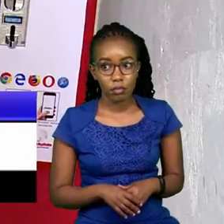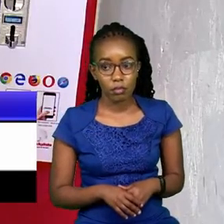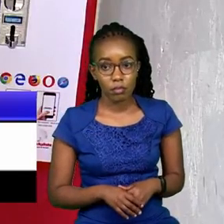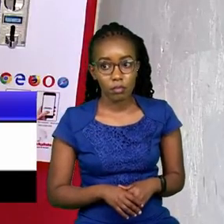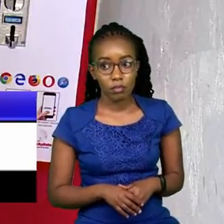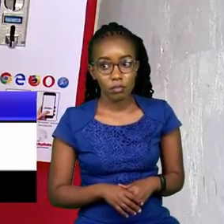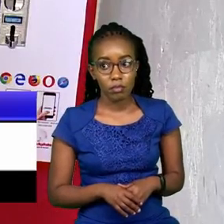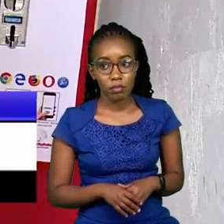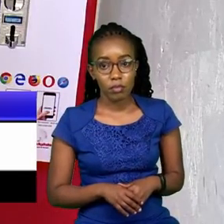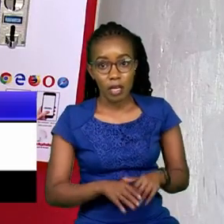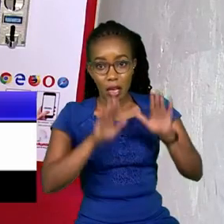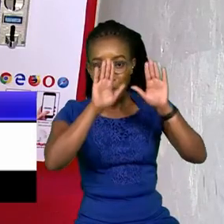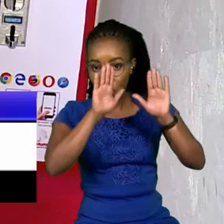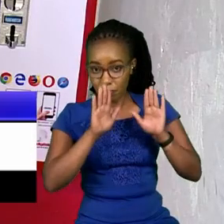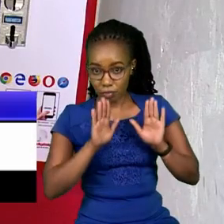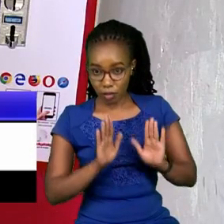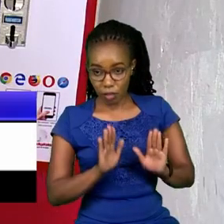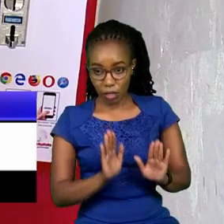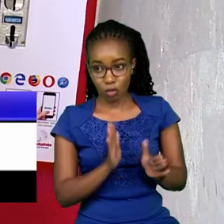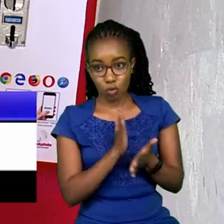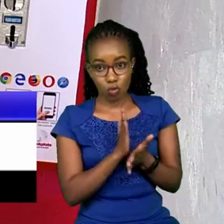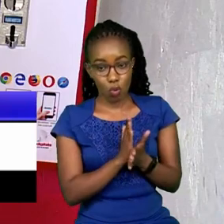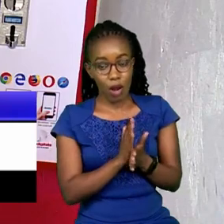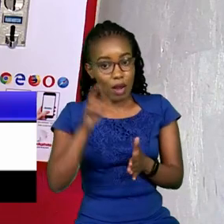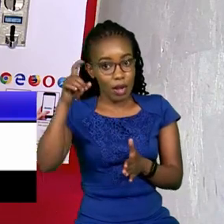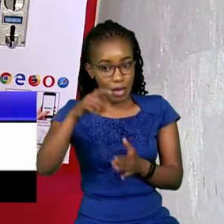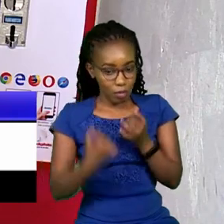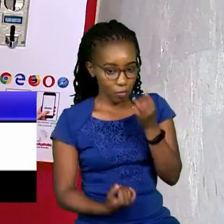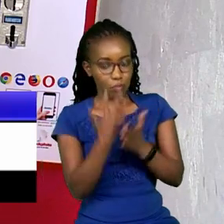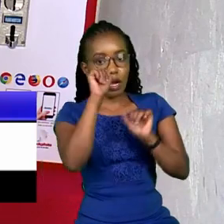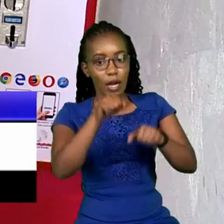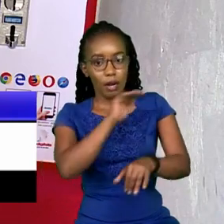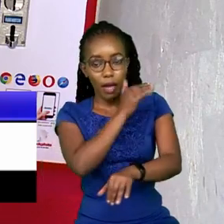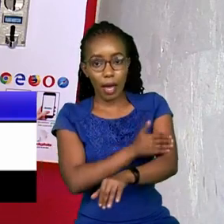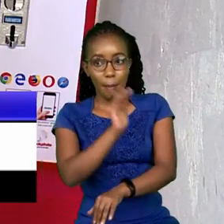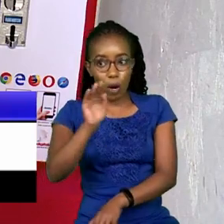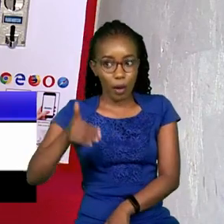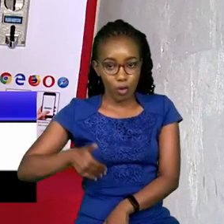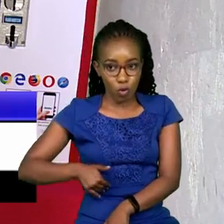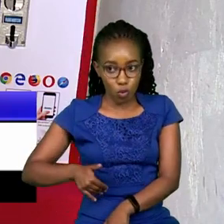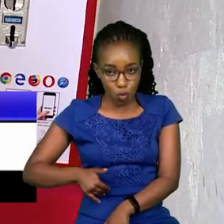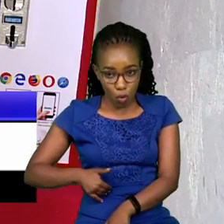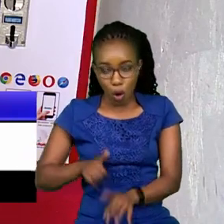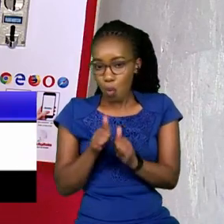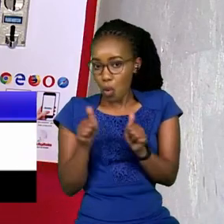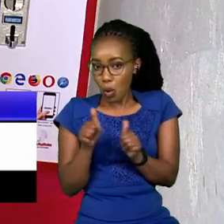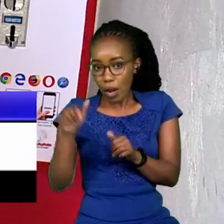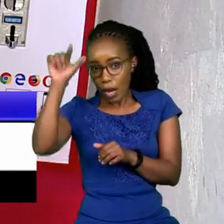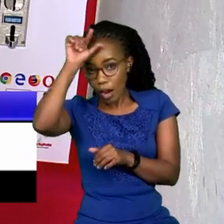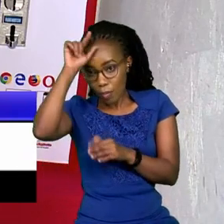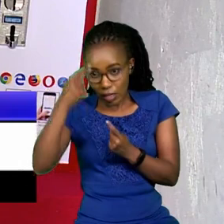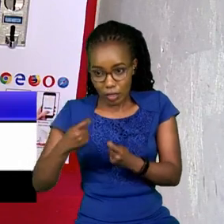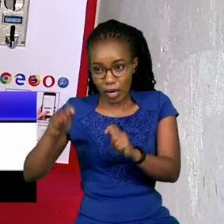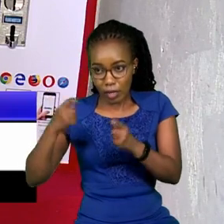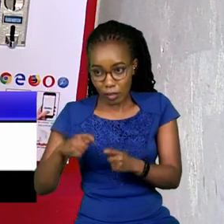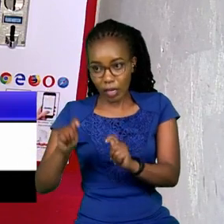necessity is the mother of all invention. And for Bosco, his aim to empower the youth might have come at the right time as the government tries to